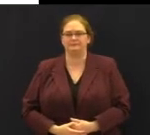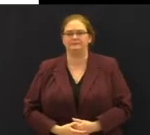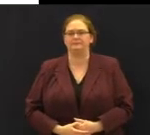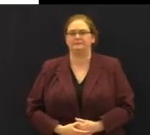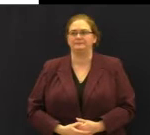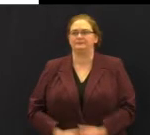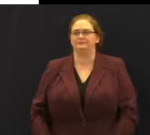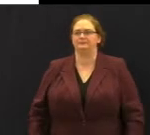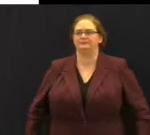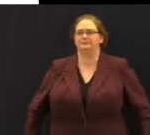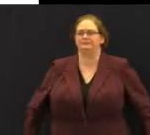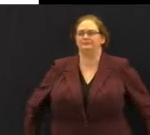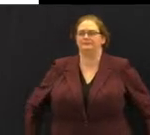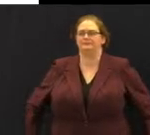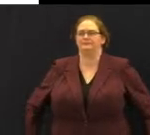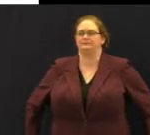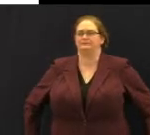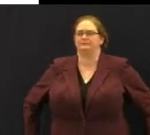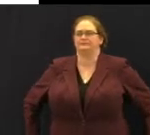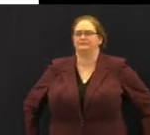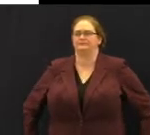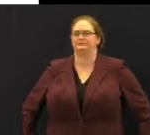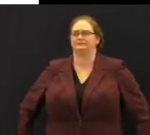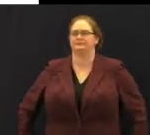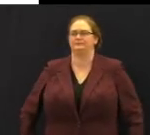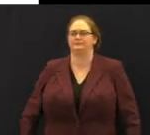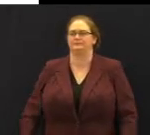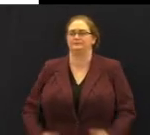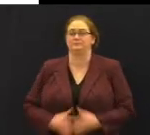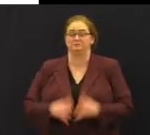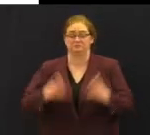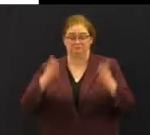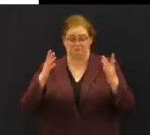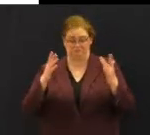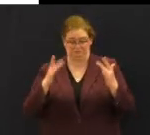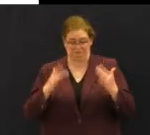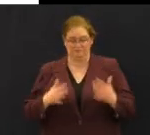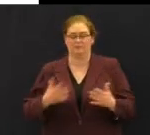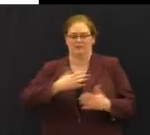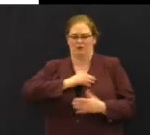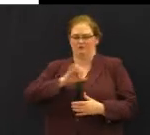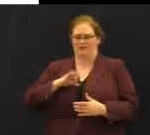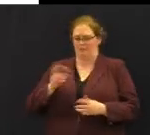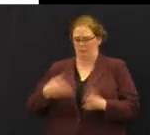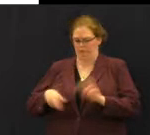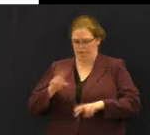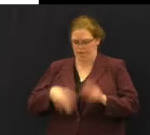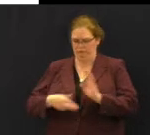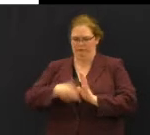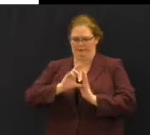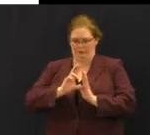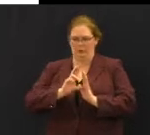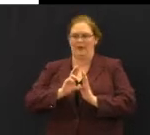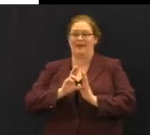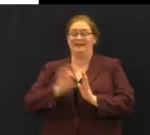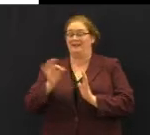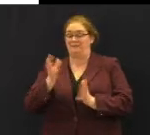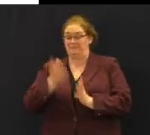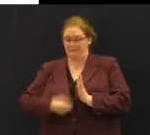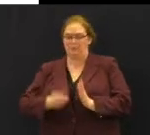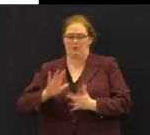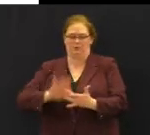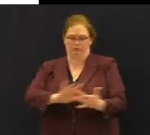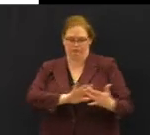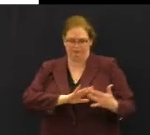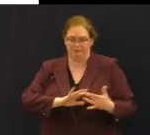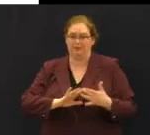Next slide. So after submission, our BERA staff will begin reviewing the application and will reach out to collect any information needed to complete the file. This